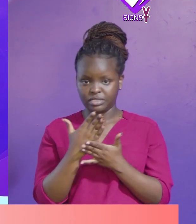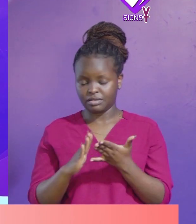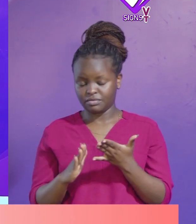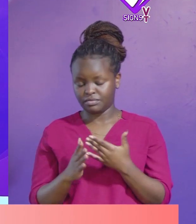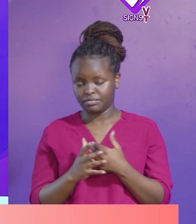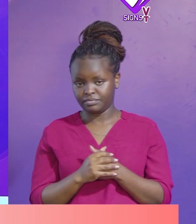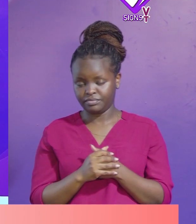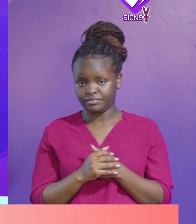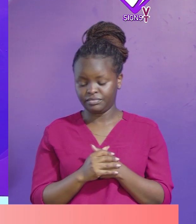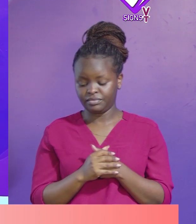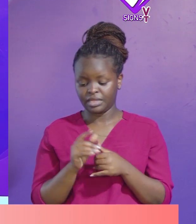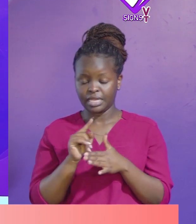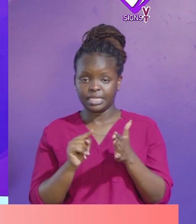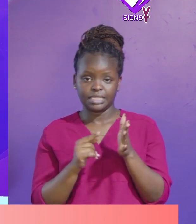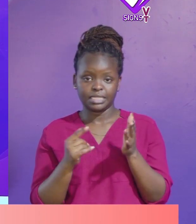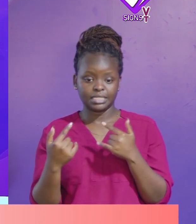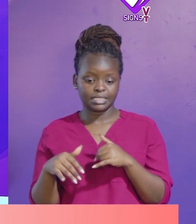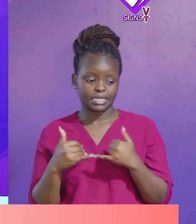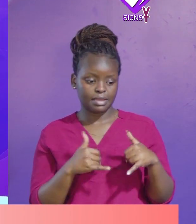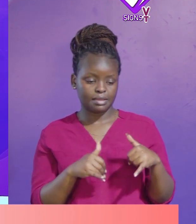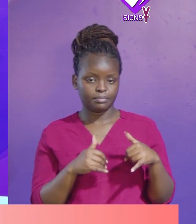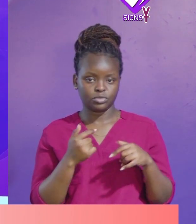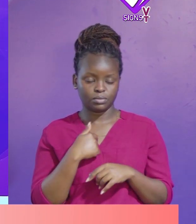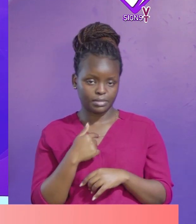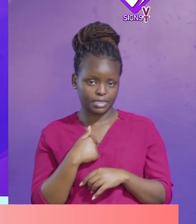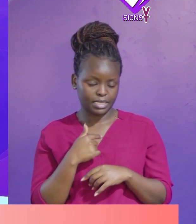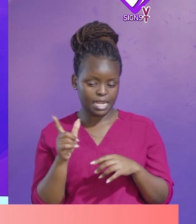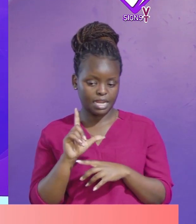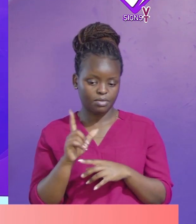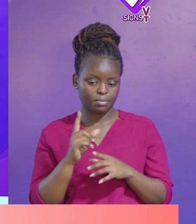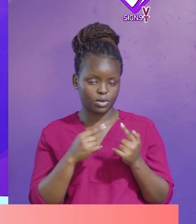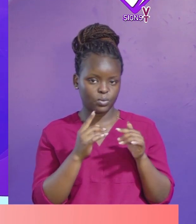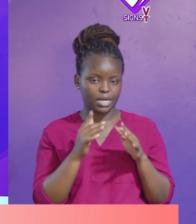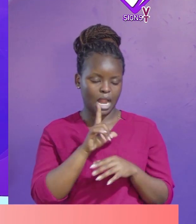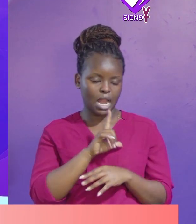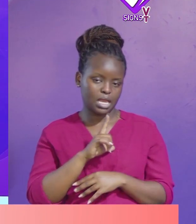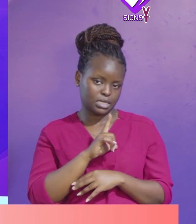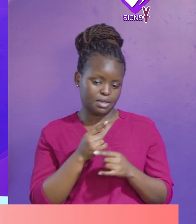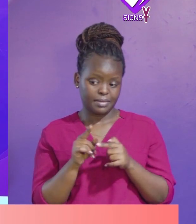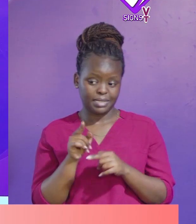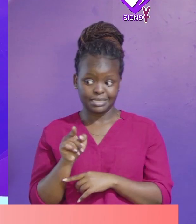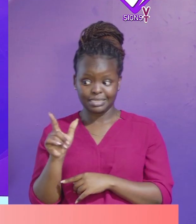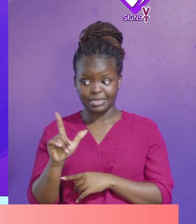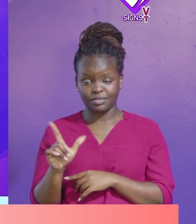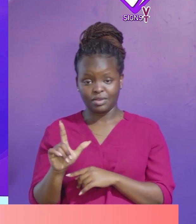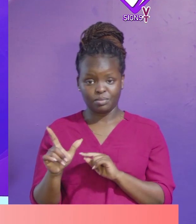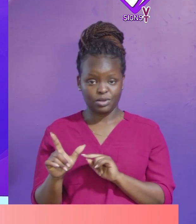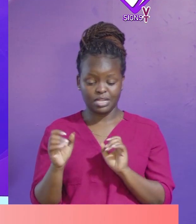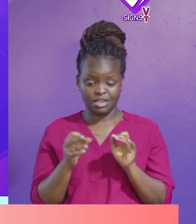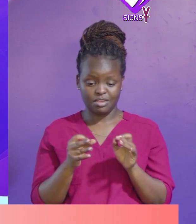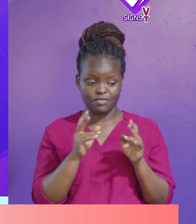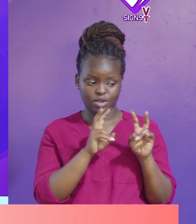So this game, to me, Liverpool won it luckily. But this Liverpool, even if you look